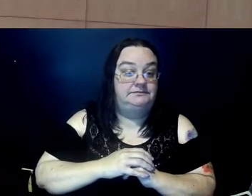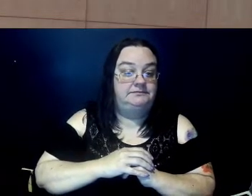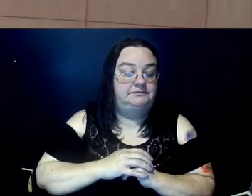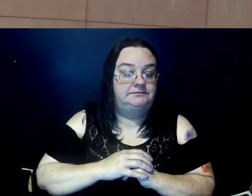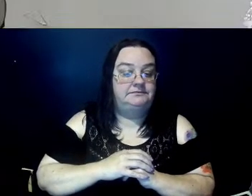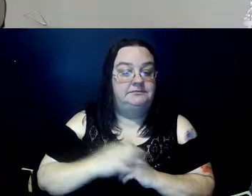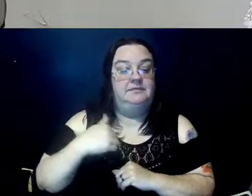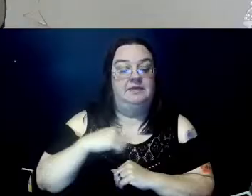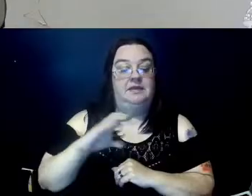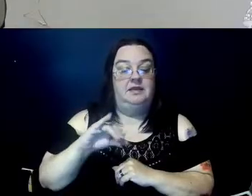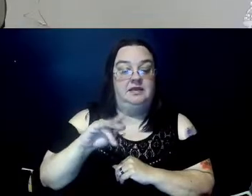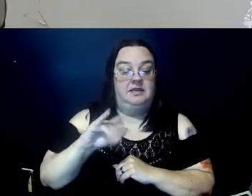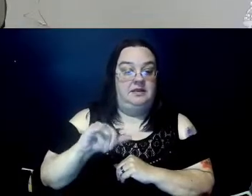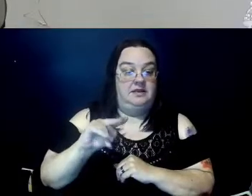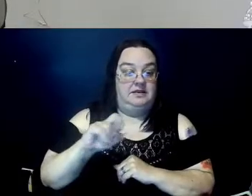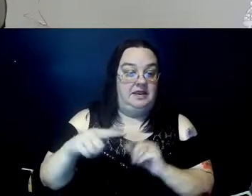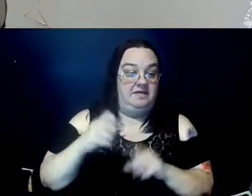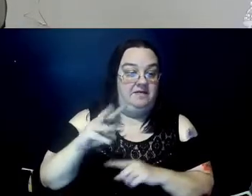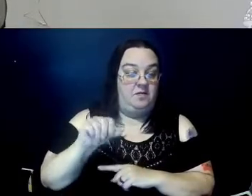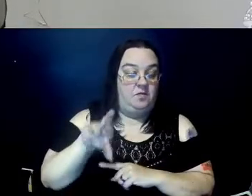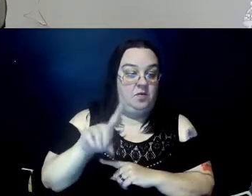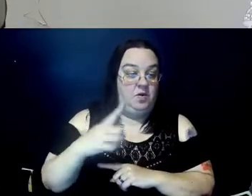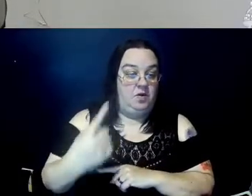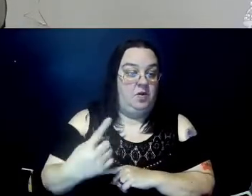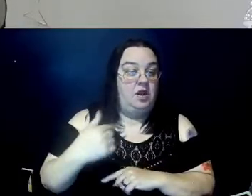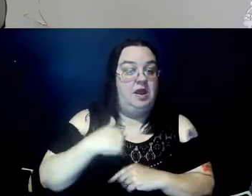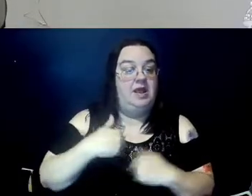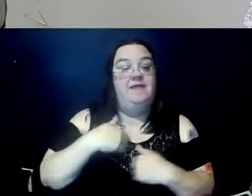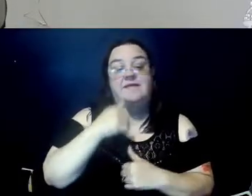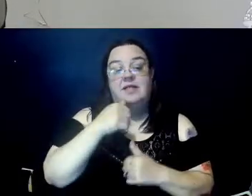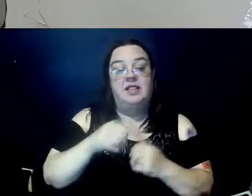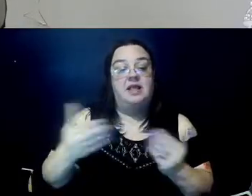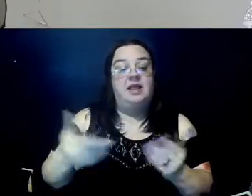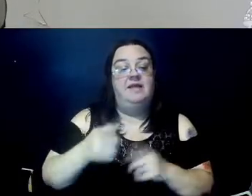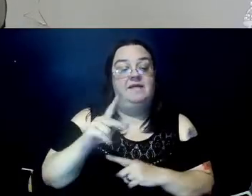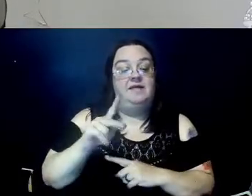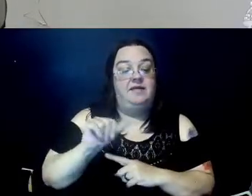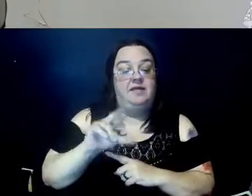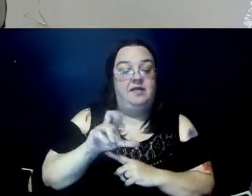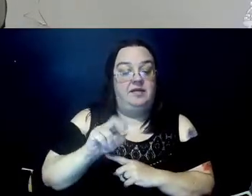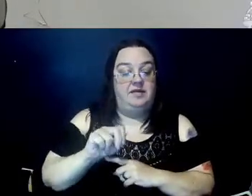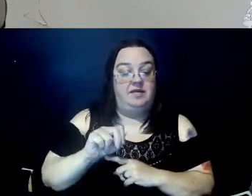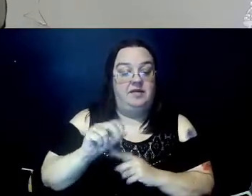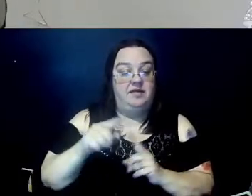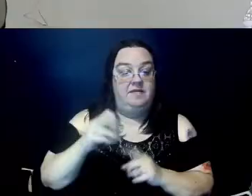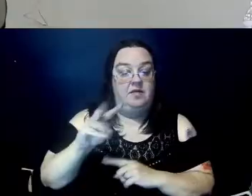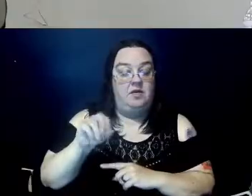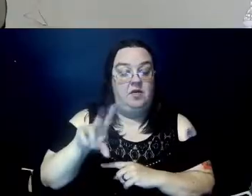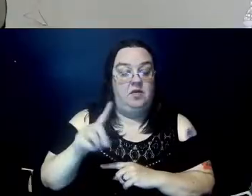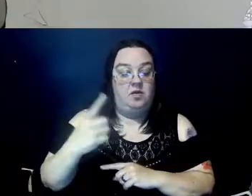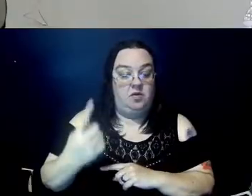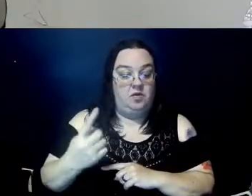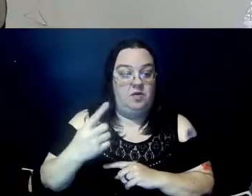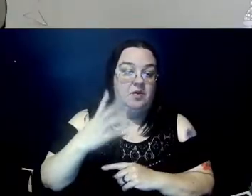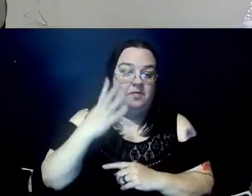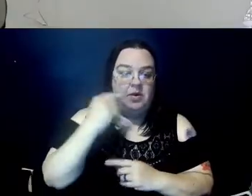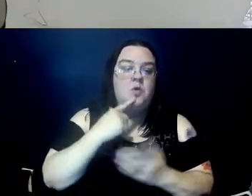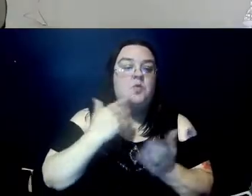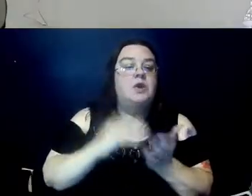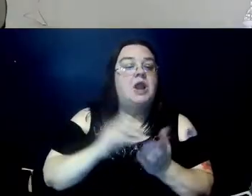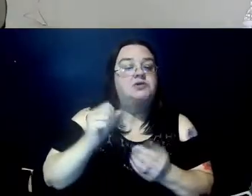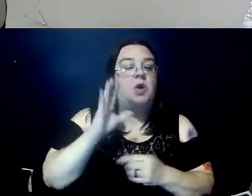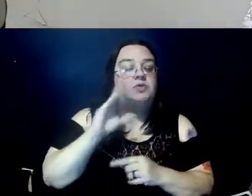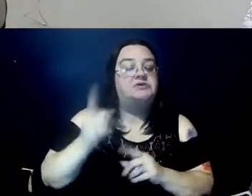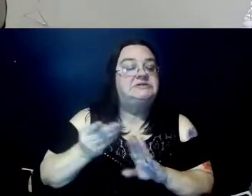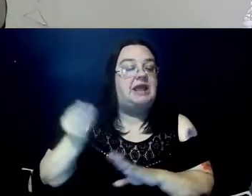I'm Cindy Nell from Ward 1. I have a letter here from Karen Moe from Ward 1, and it's pretty redundant, so I'm just going to hand it